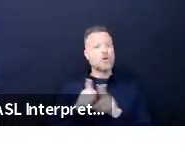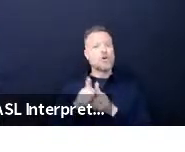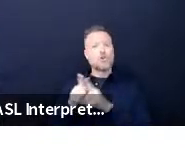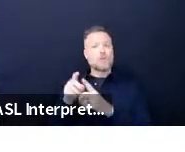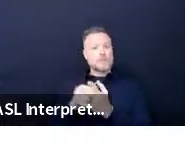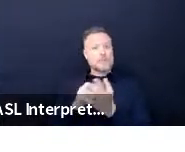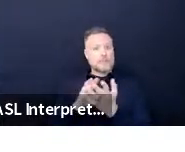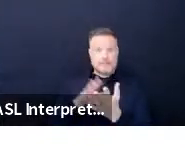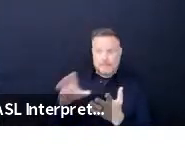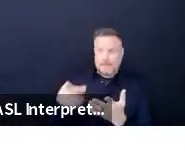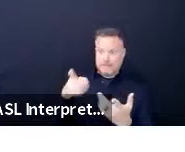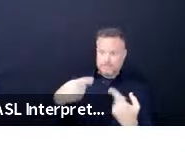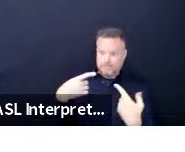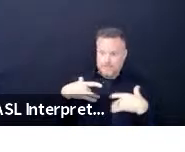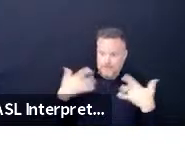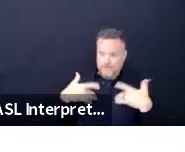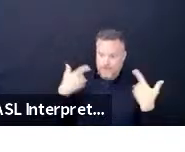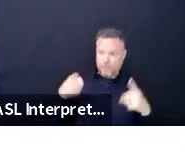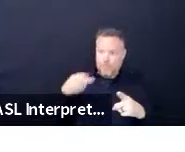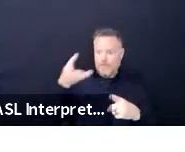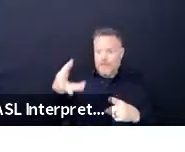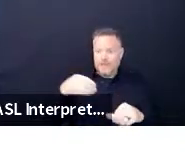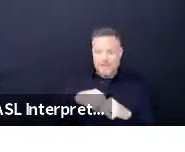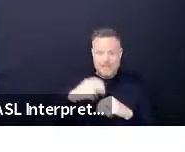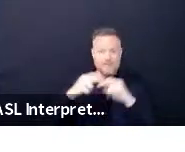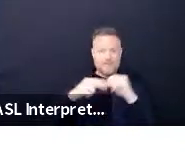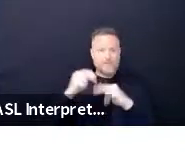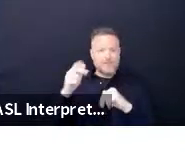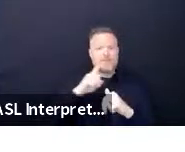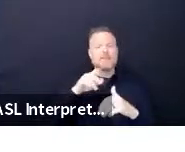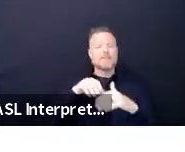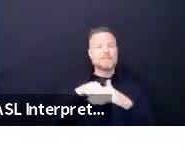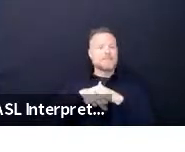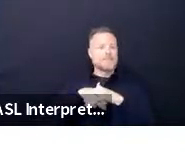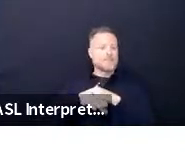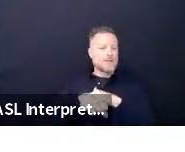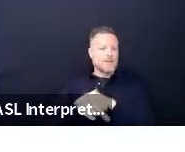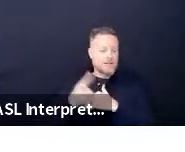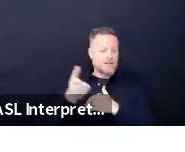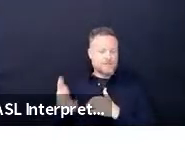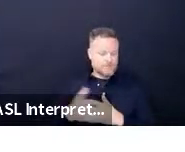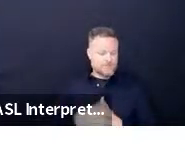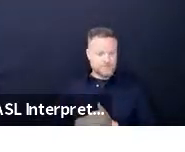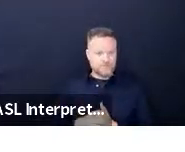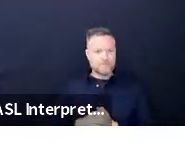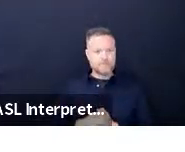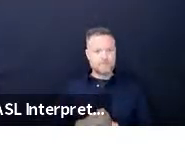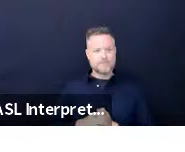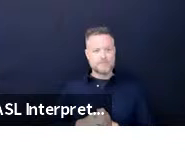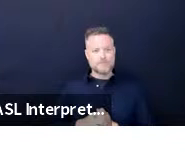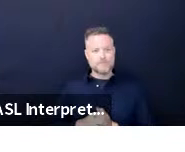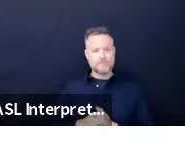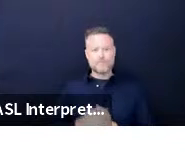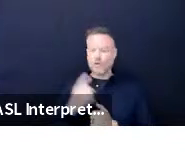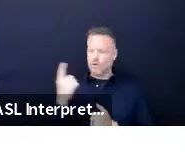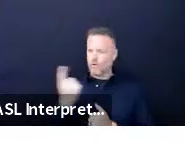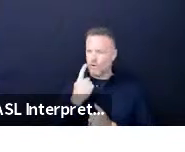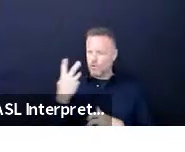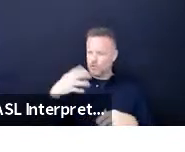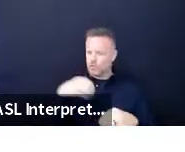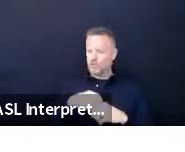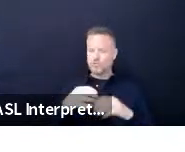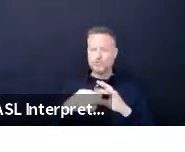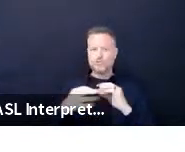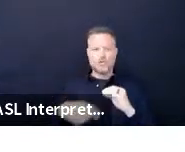the event will be at an accessible location in your meeting announcement or flyer. Always include a note